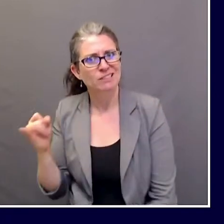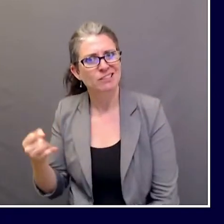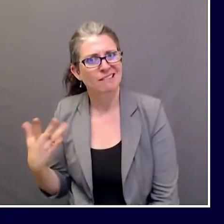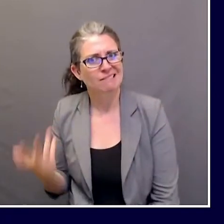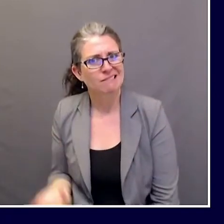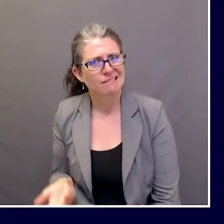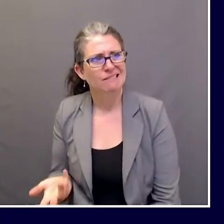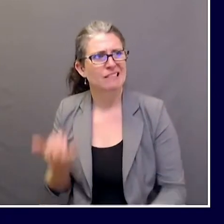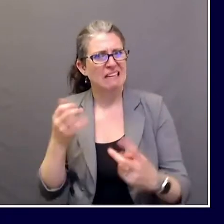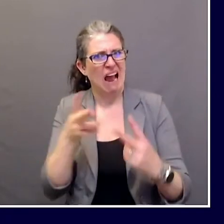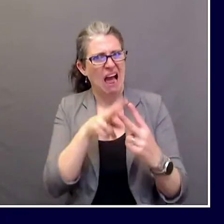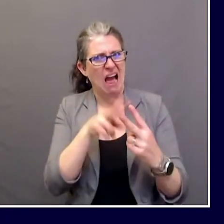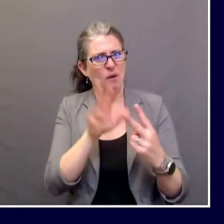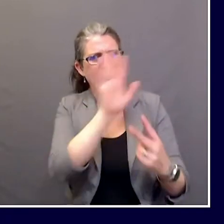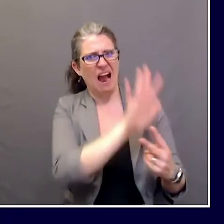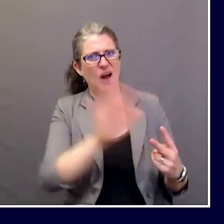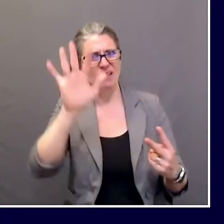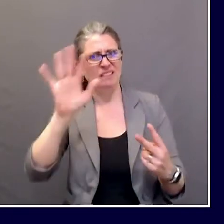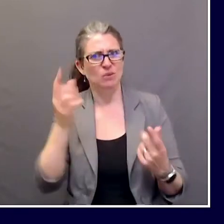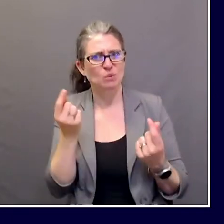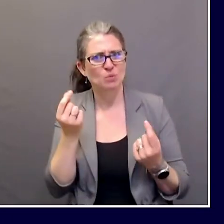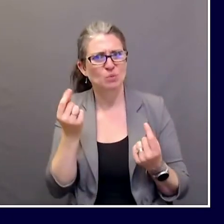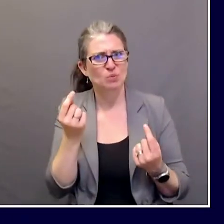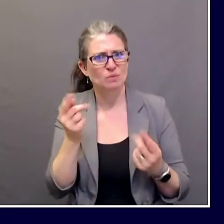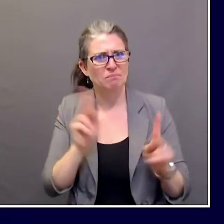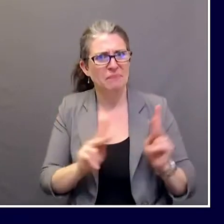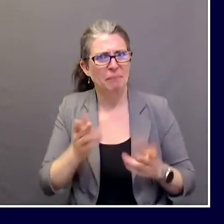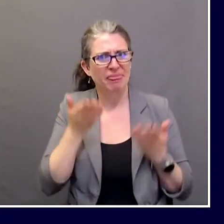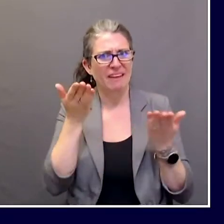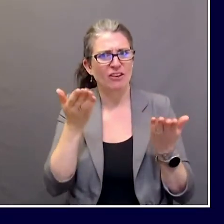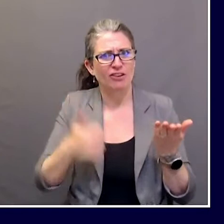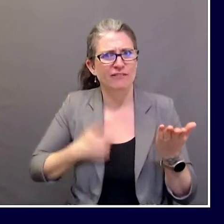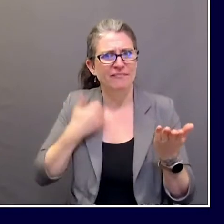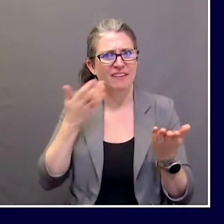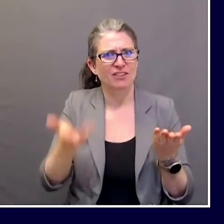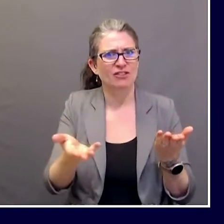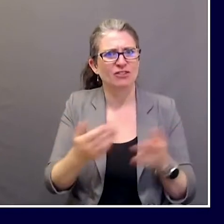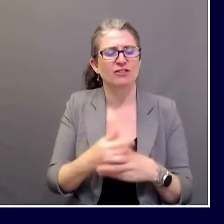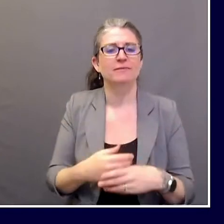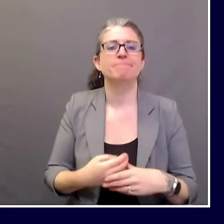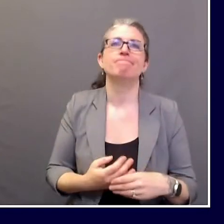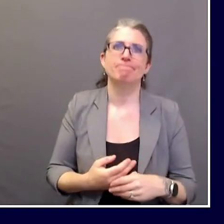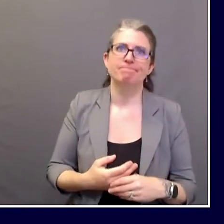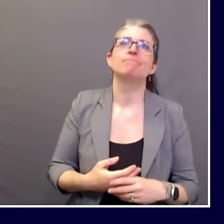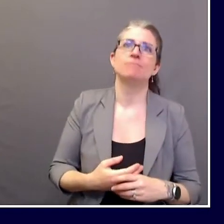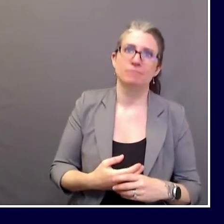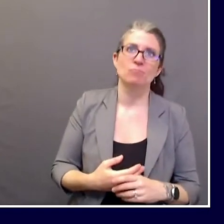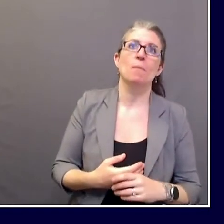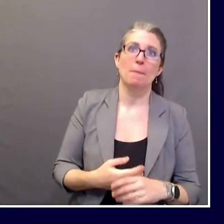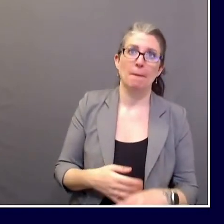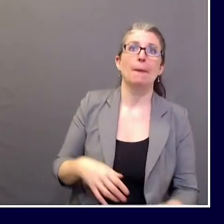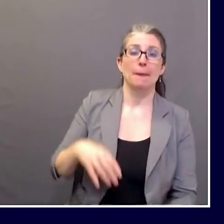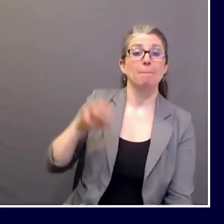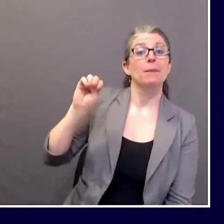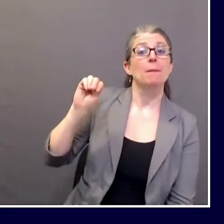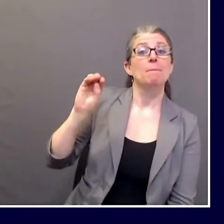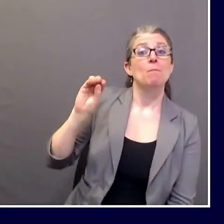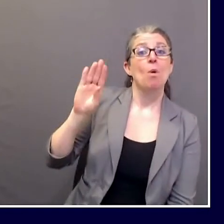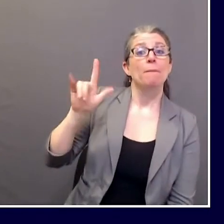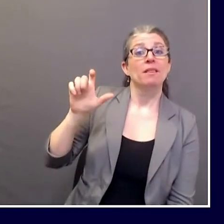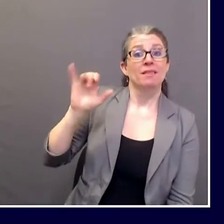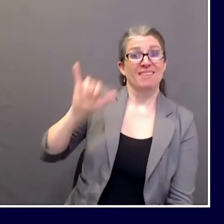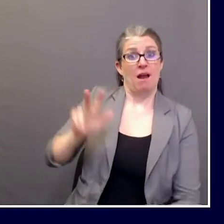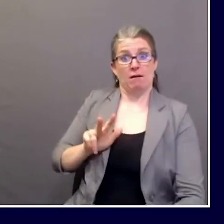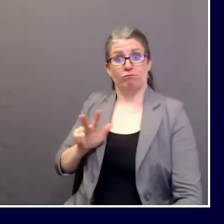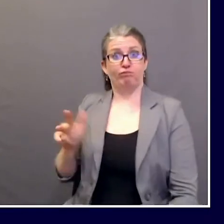that? I think the towns the mobile unit is headed to, and still, as far as we're concerned, still on